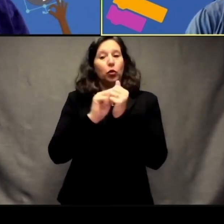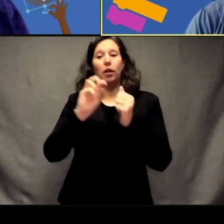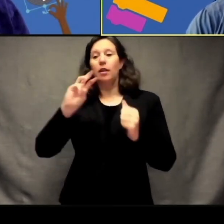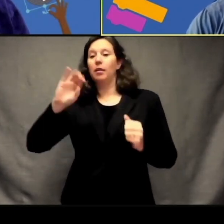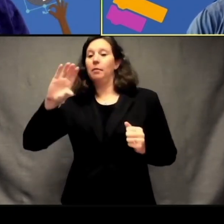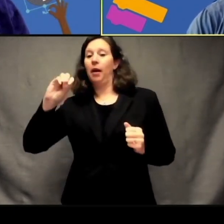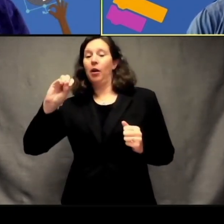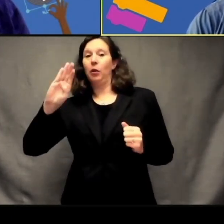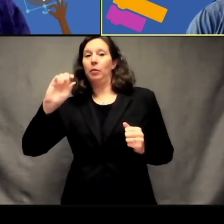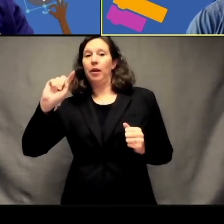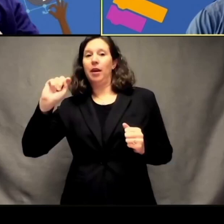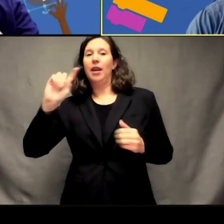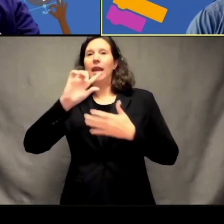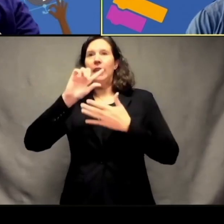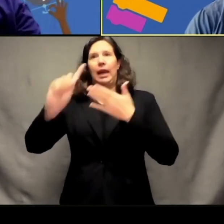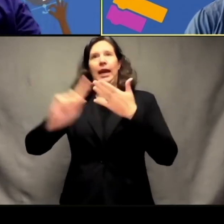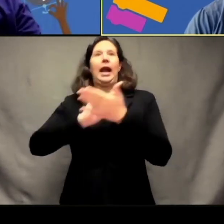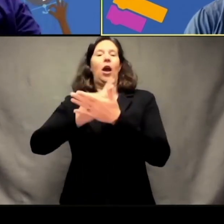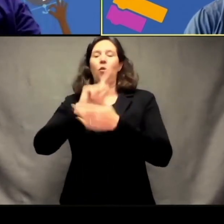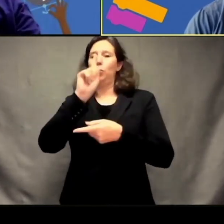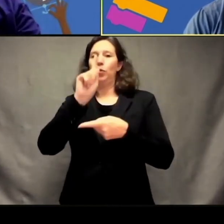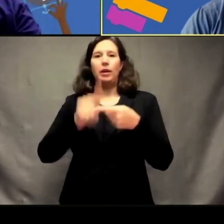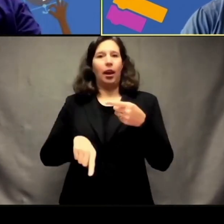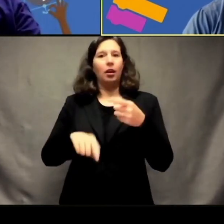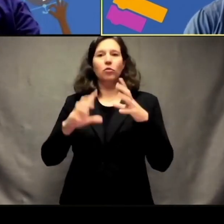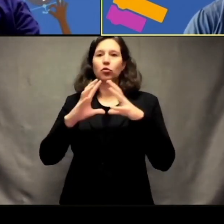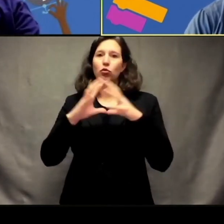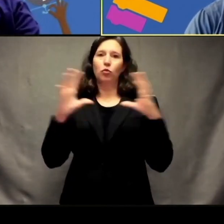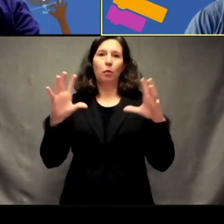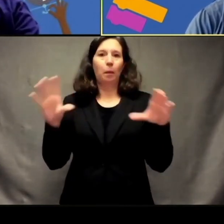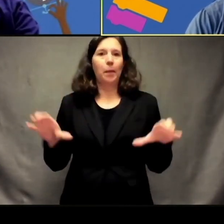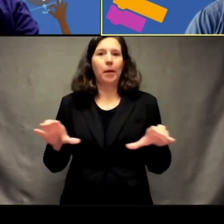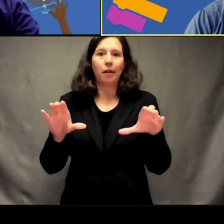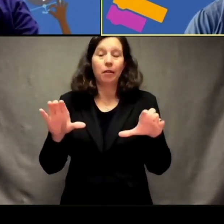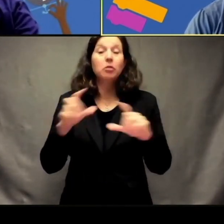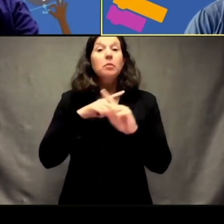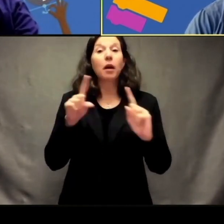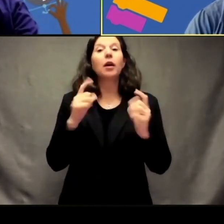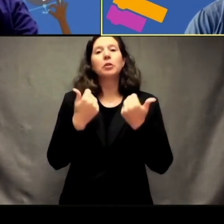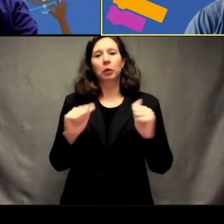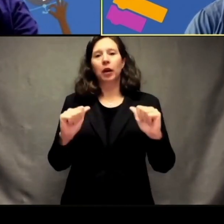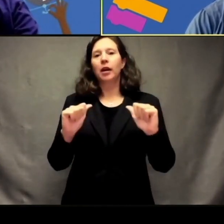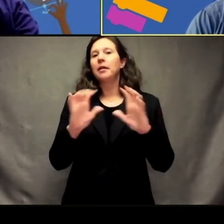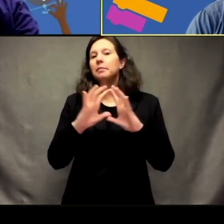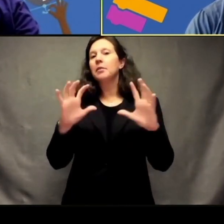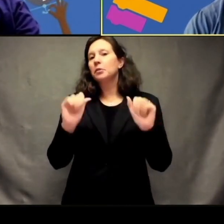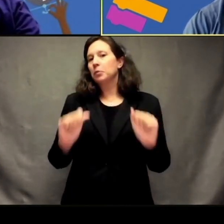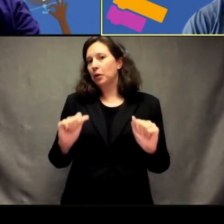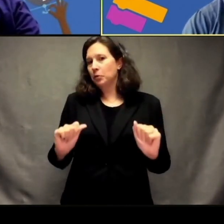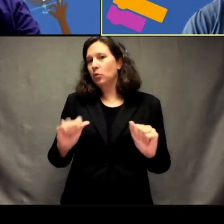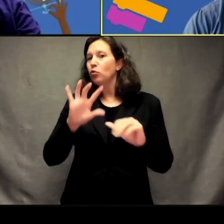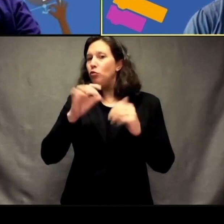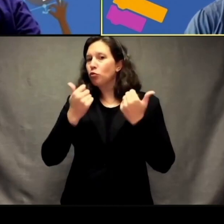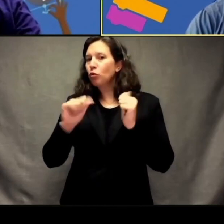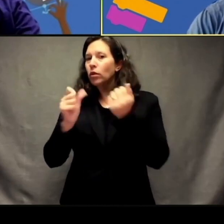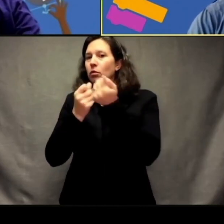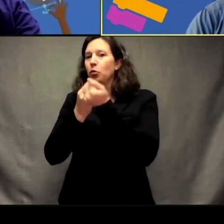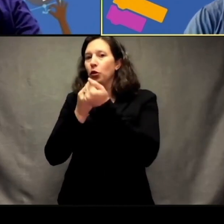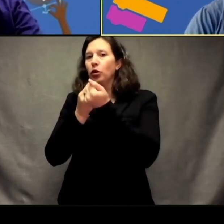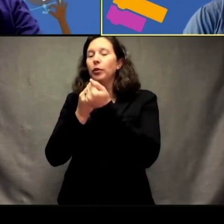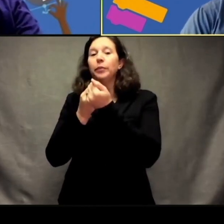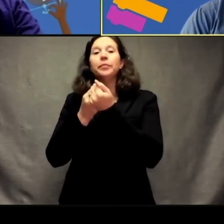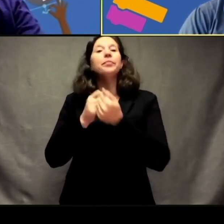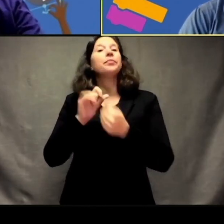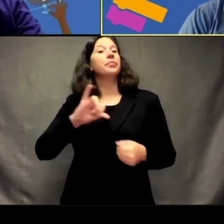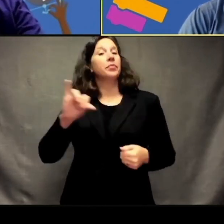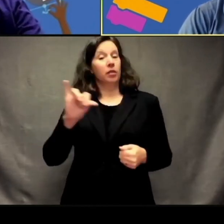and in an hour we can't really do much. But we're going to try to do as much as we can, and we're going to try to support you on that. We're